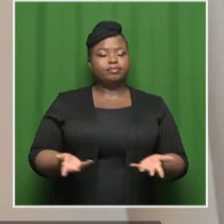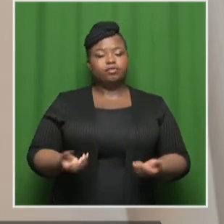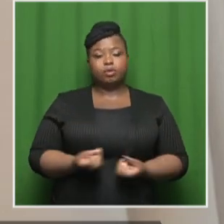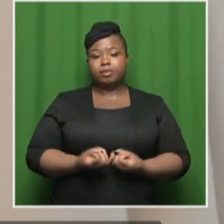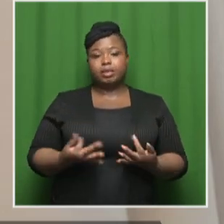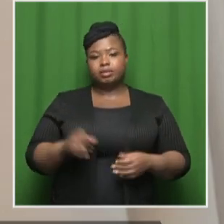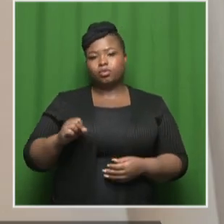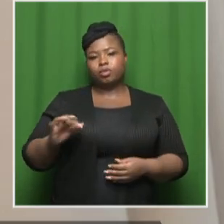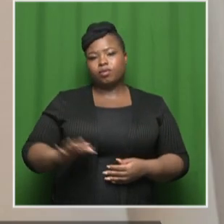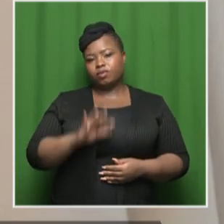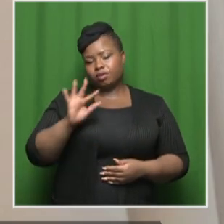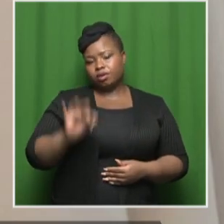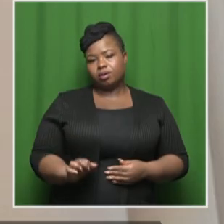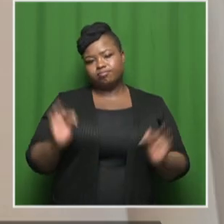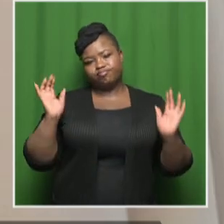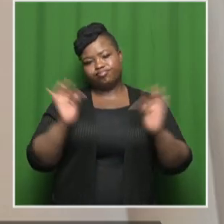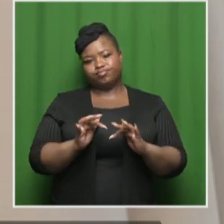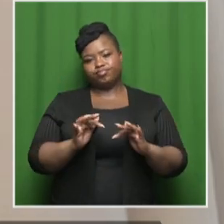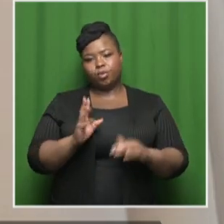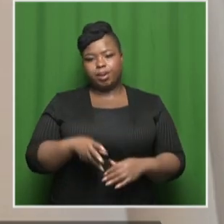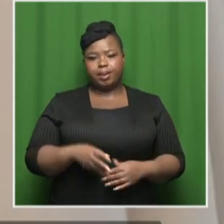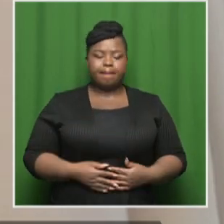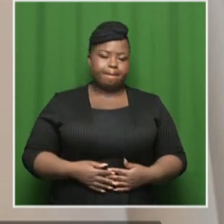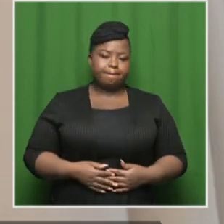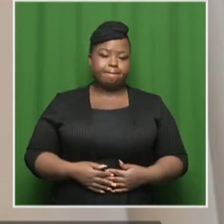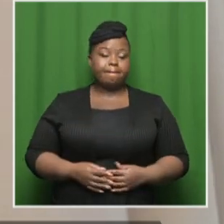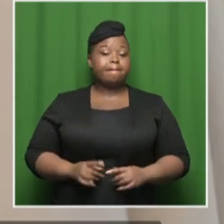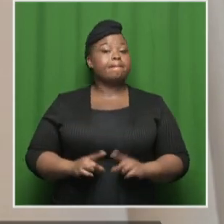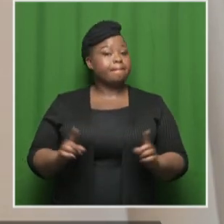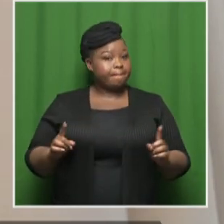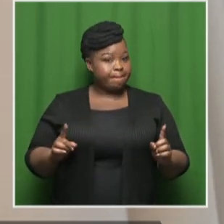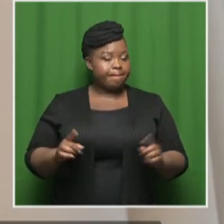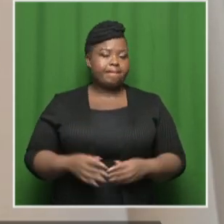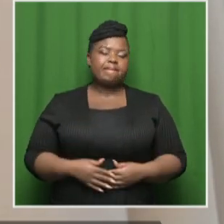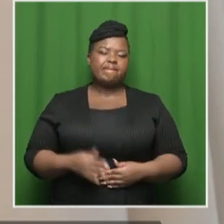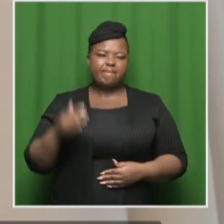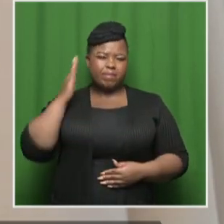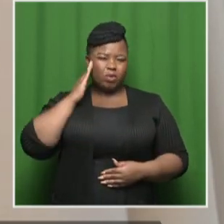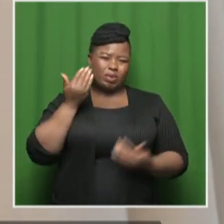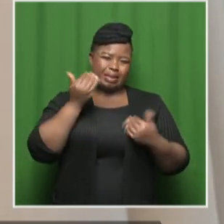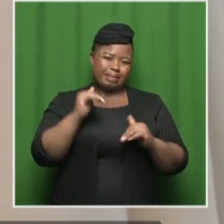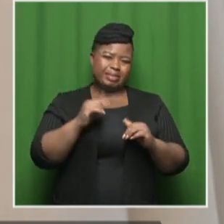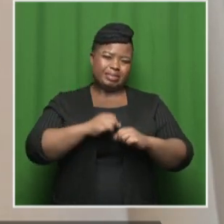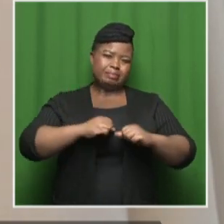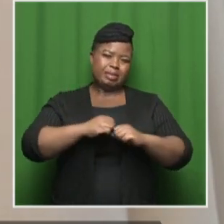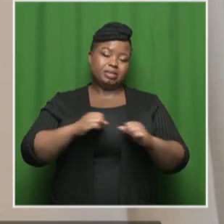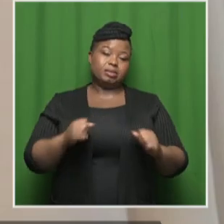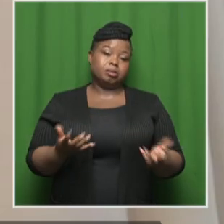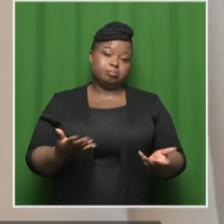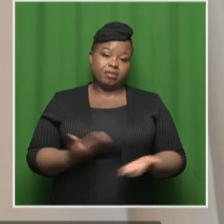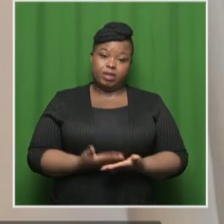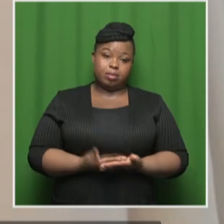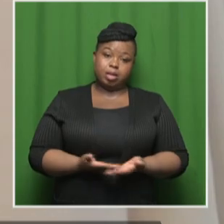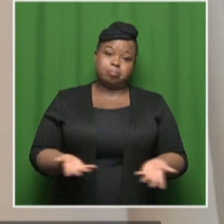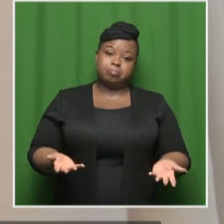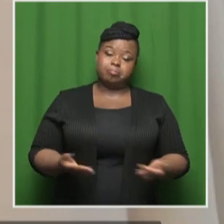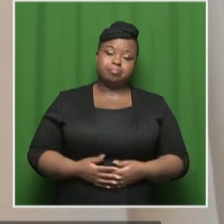South Africans to attend the event. We have to realize, however, there's limited space in stadia available. So,